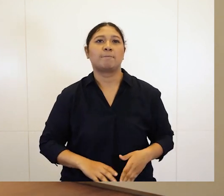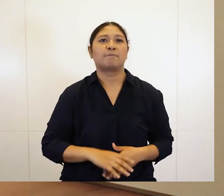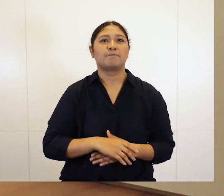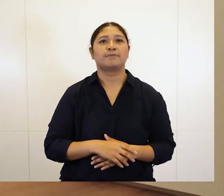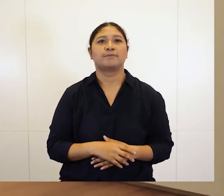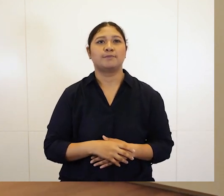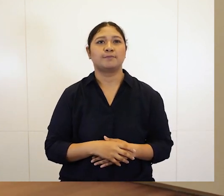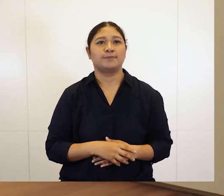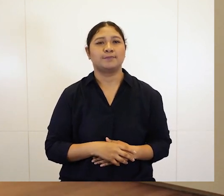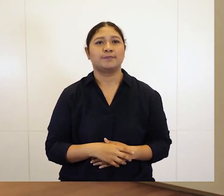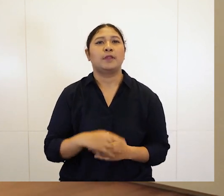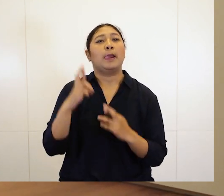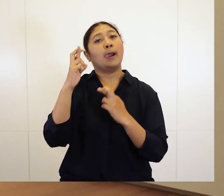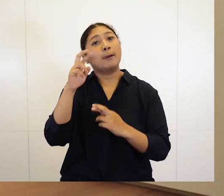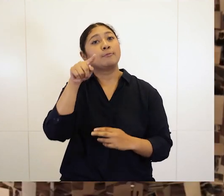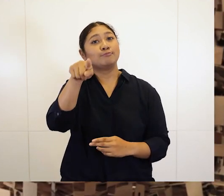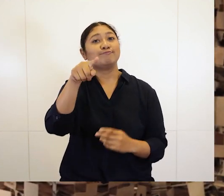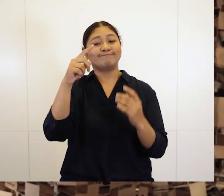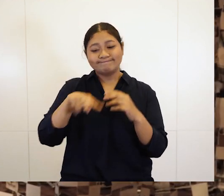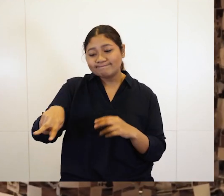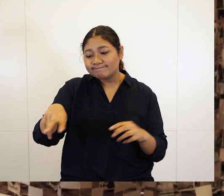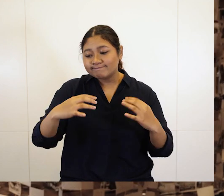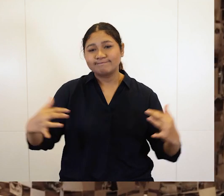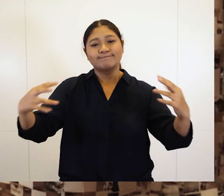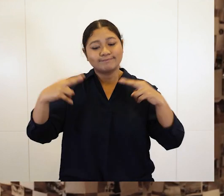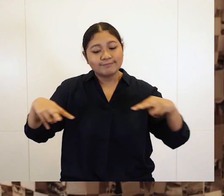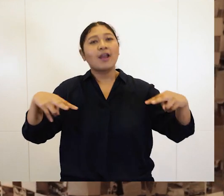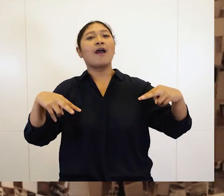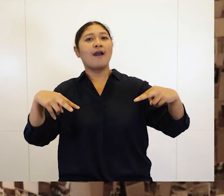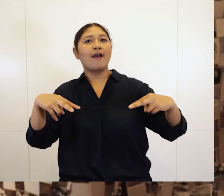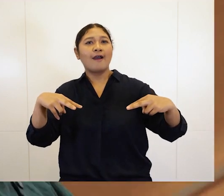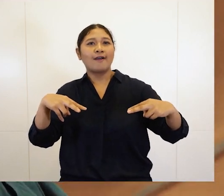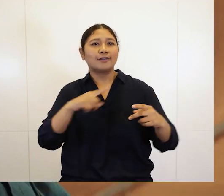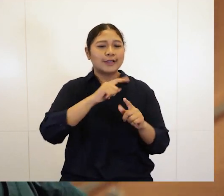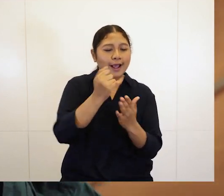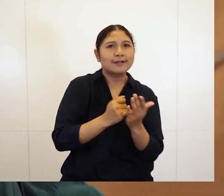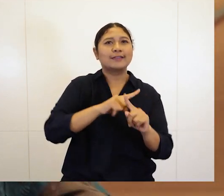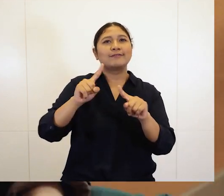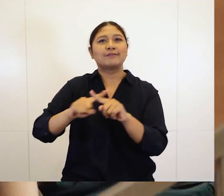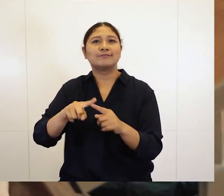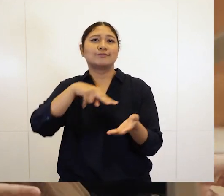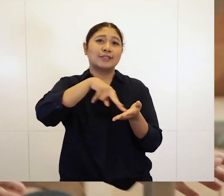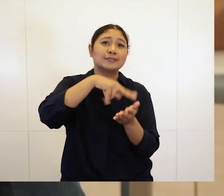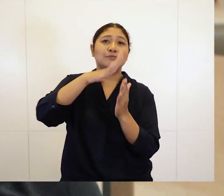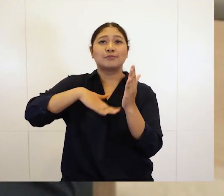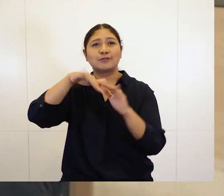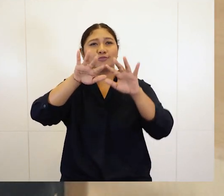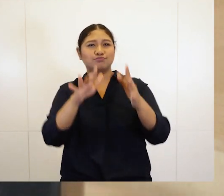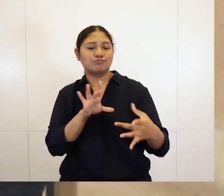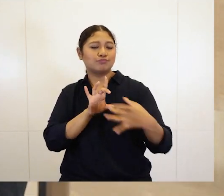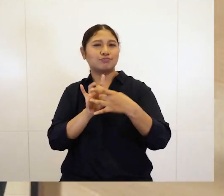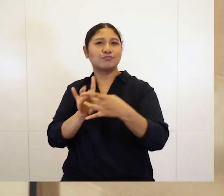a special place like this. I hope you can see how like various art forms actually are more closely linked than we think.